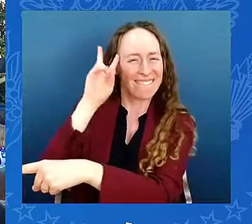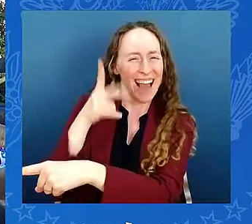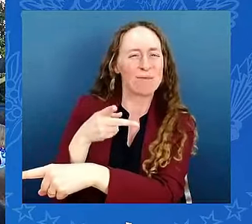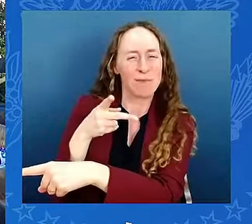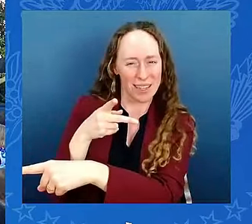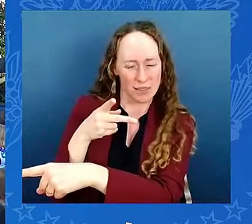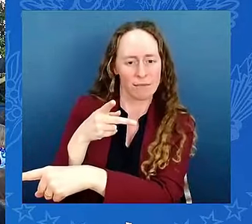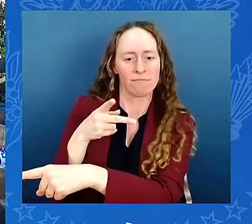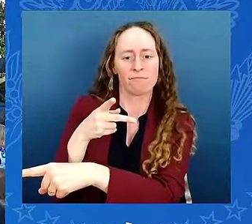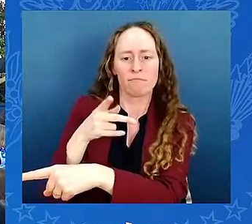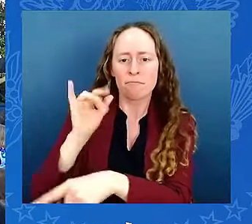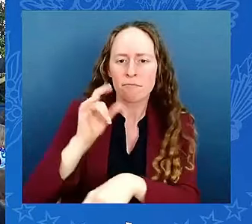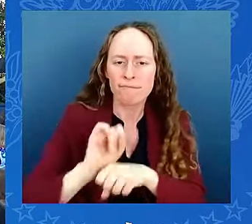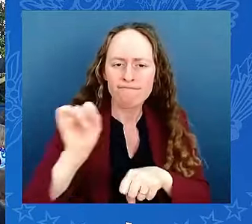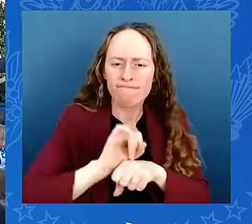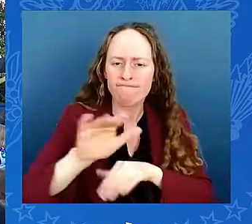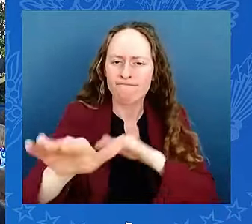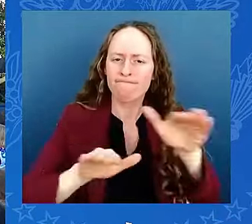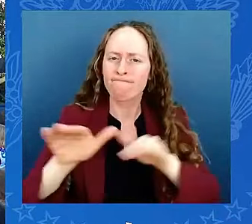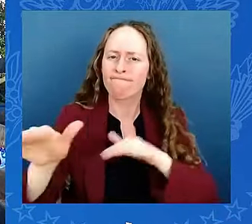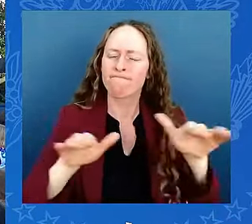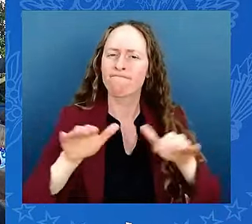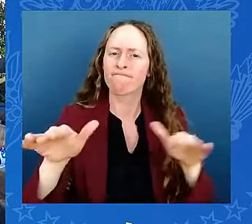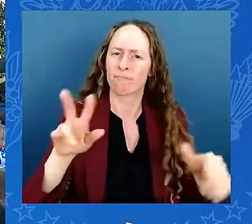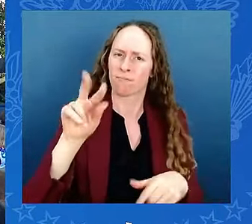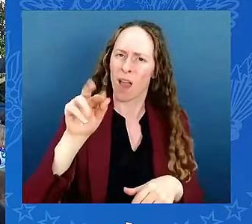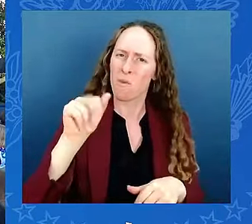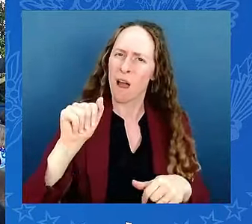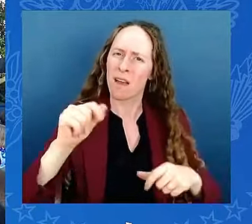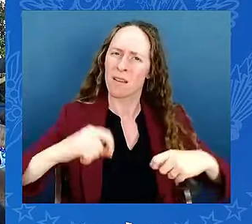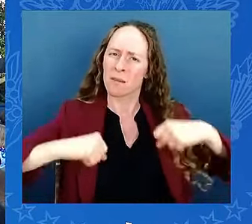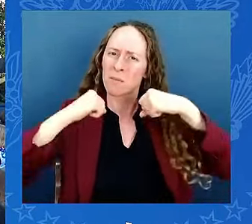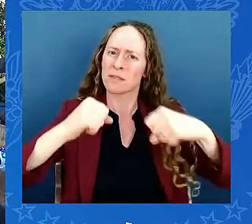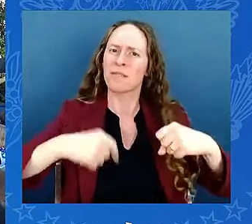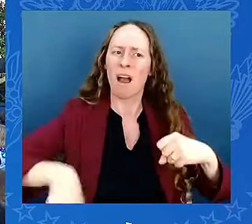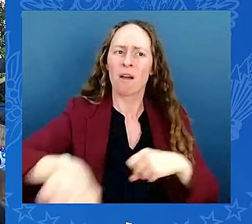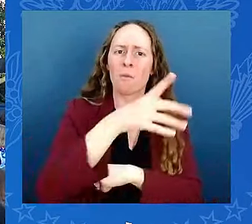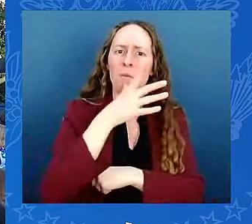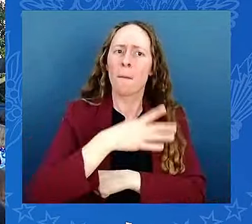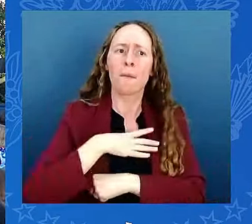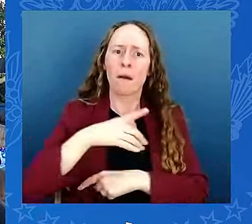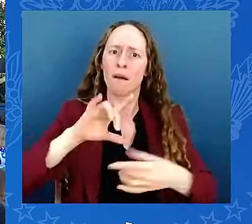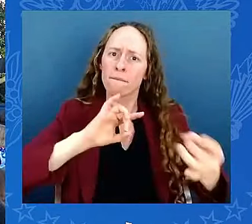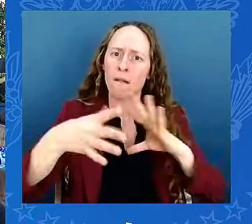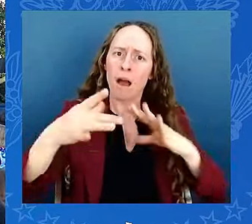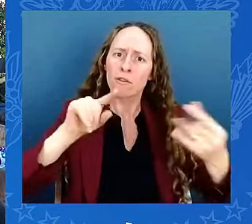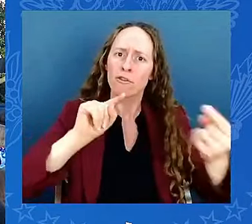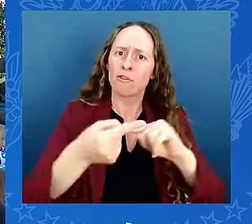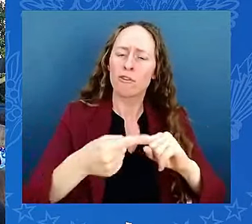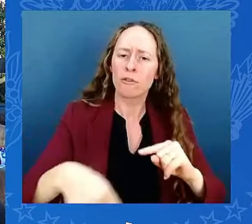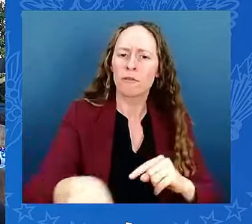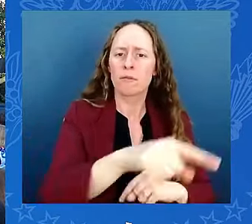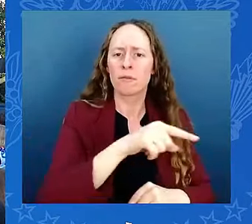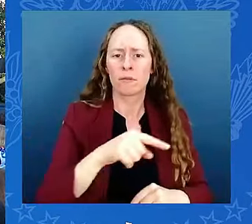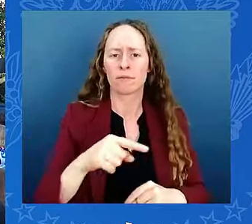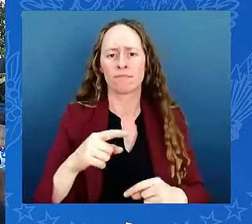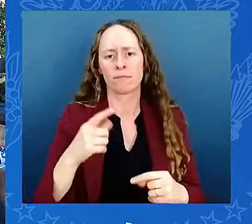violence. President Biden set the foundation for our work around prevention and support for survivors.